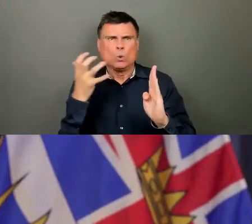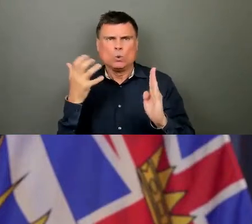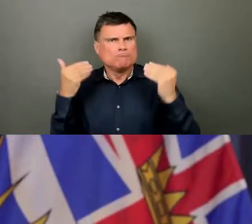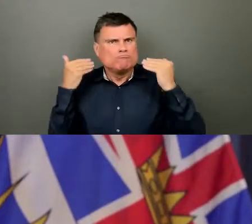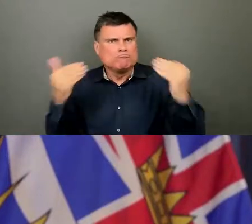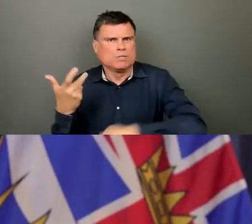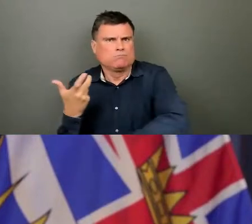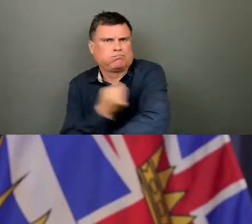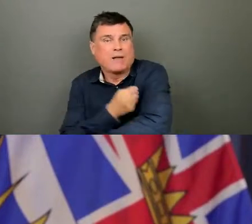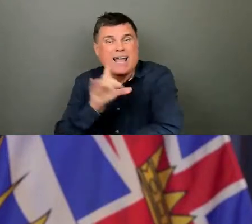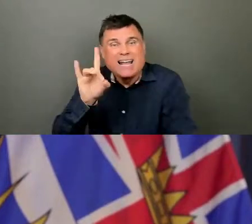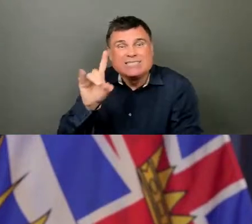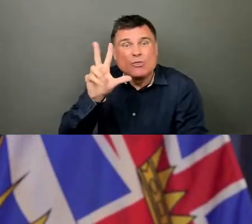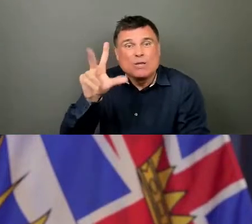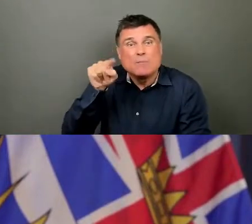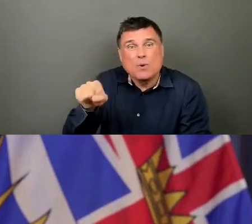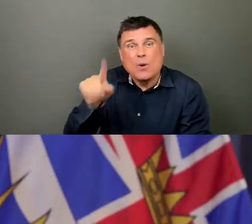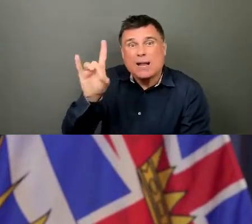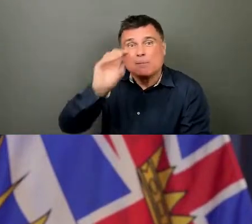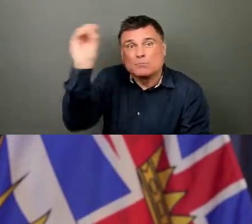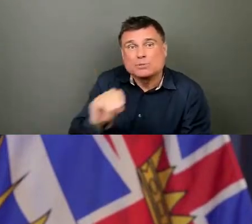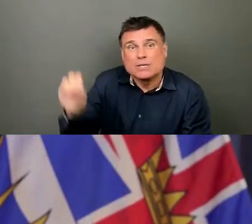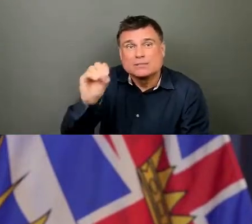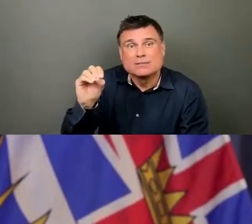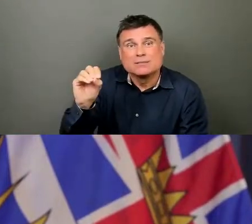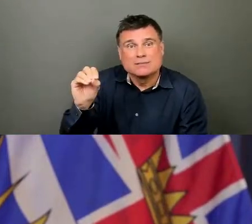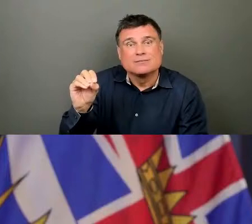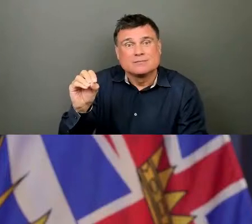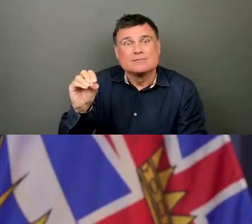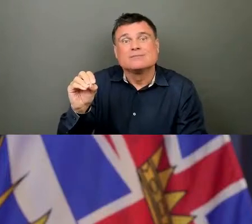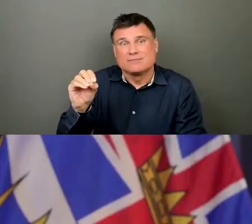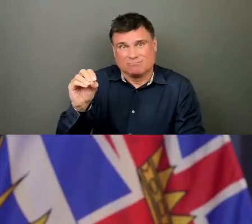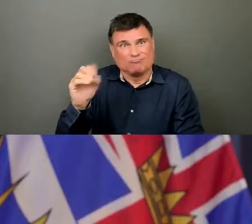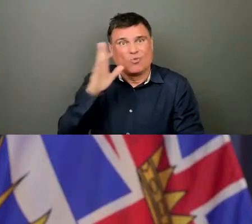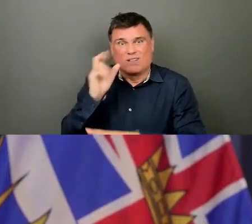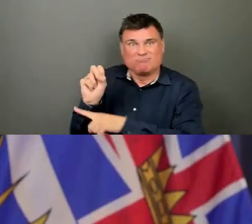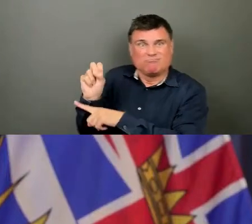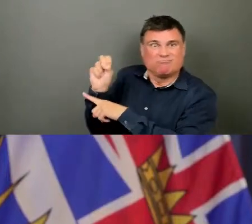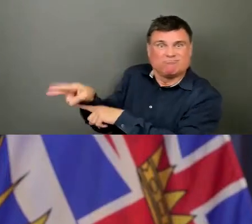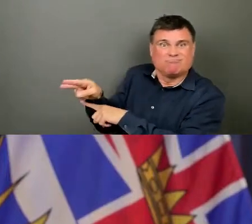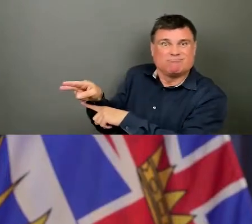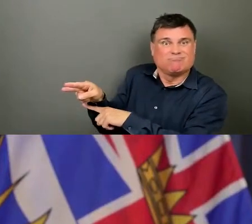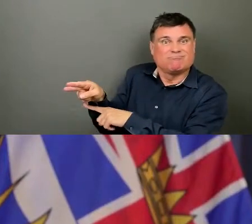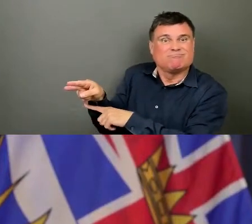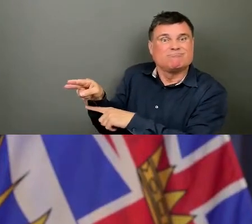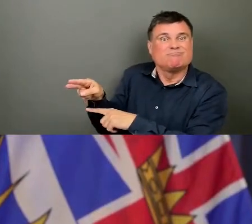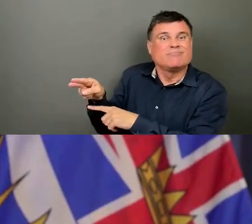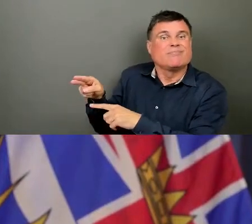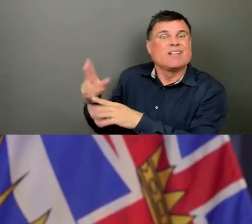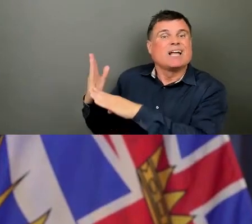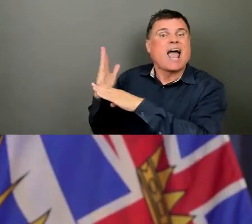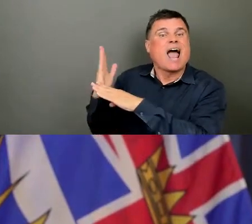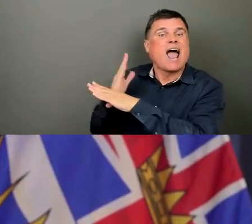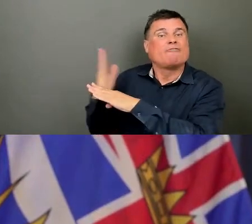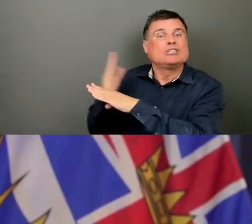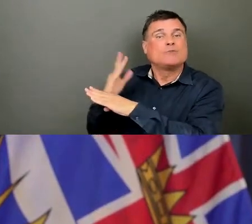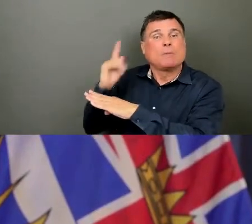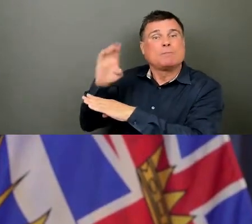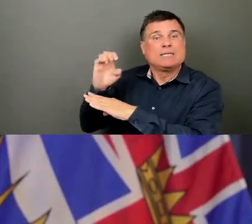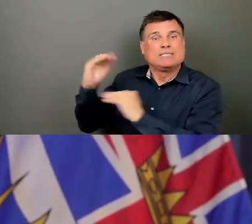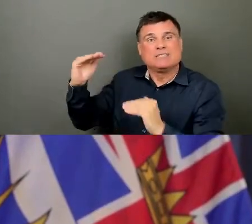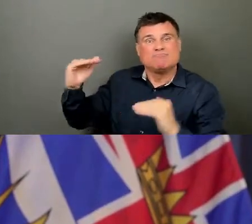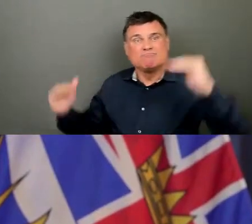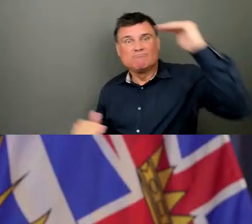an 83.8% level and will soon pass the provincial average, are really stepping up and understanding, I